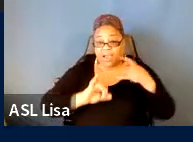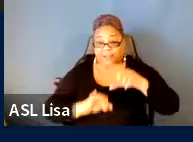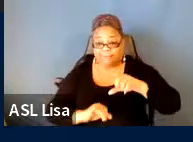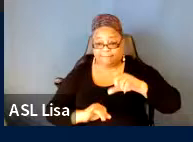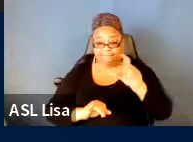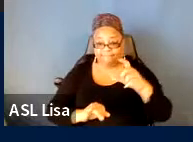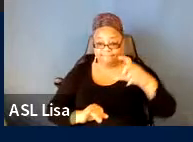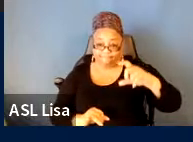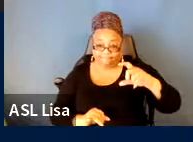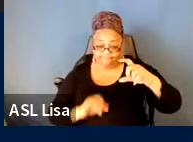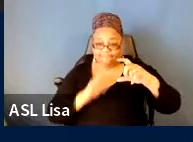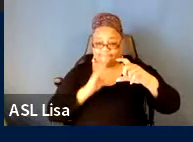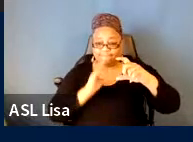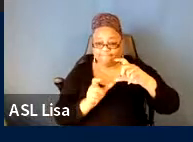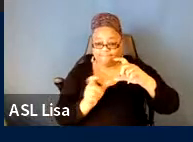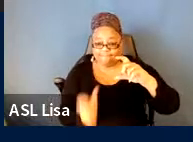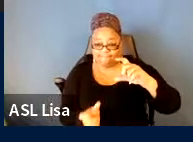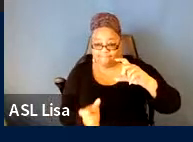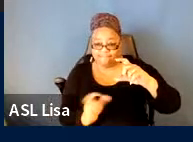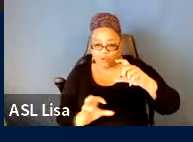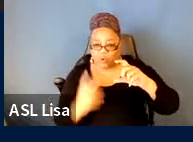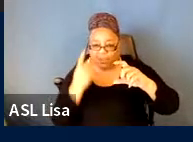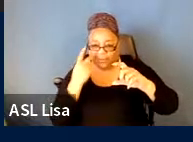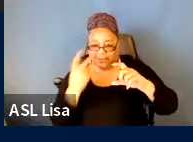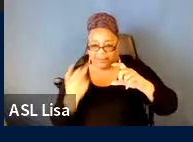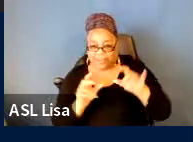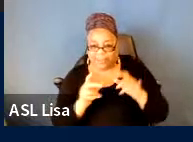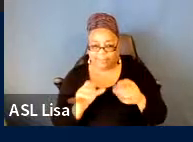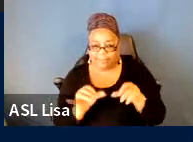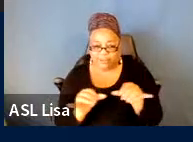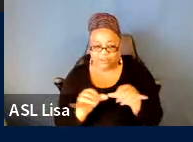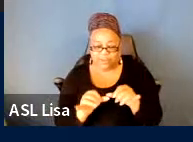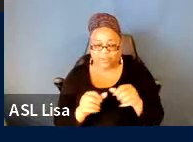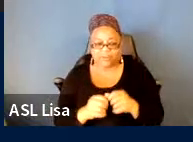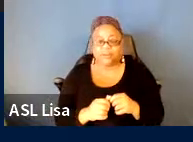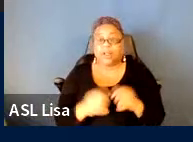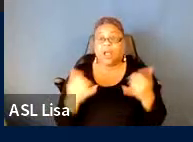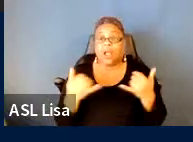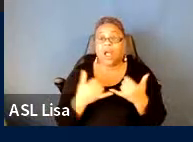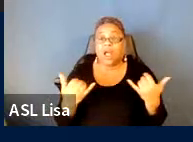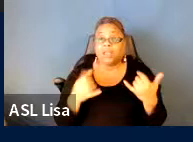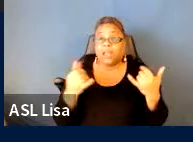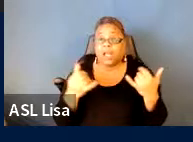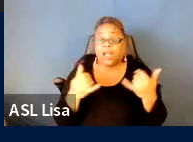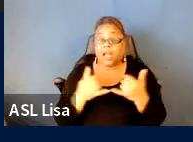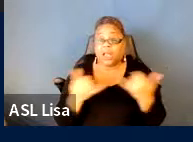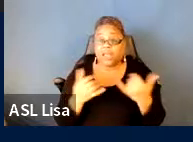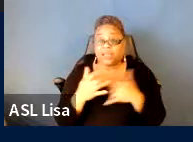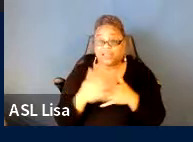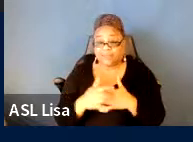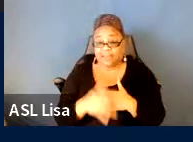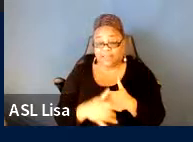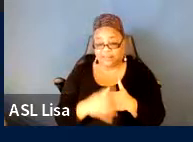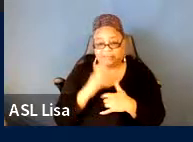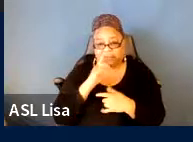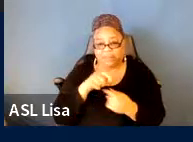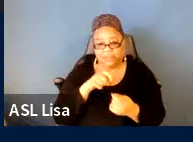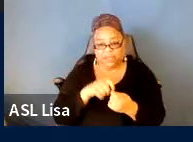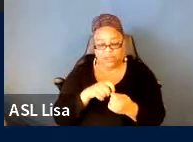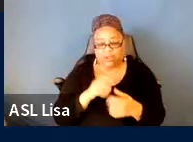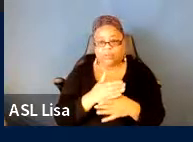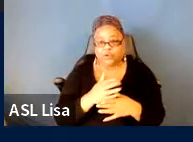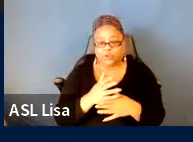Next slide, please, 29. And line spacing is also identical between tactile and raised characters